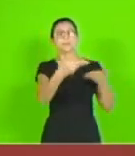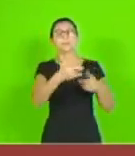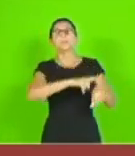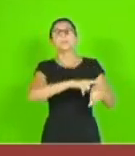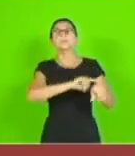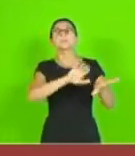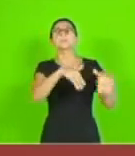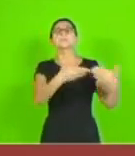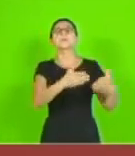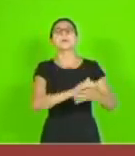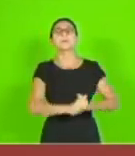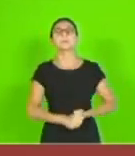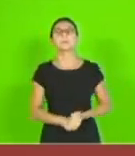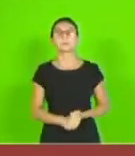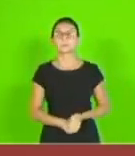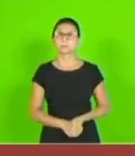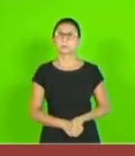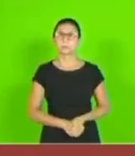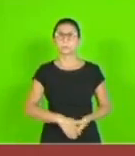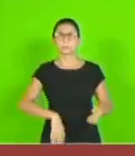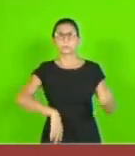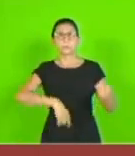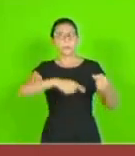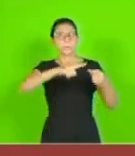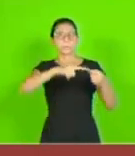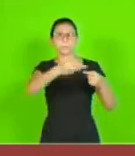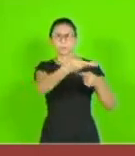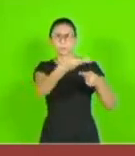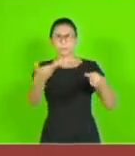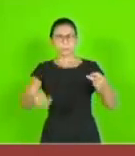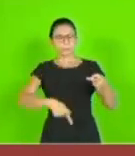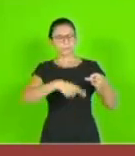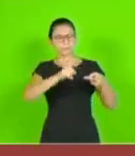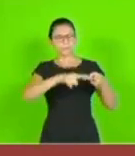those who were invited are different.